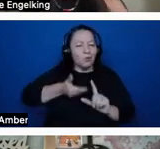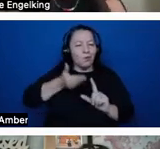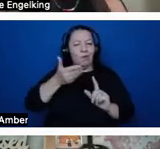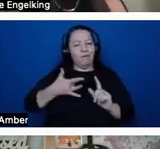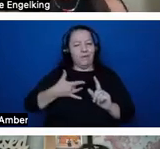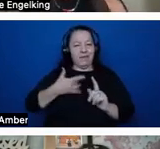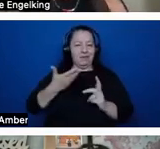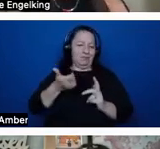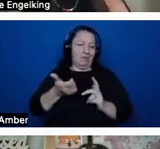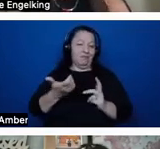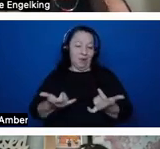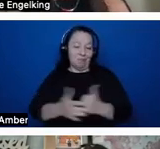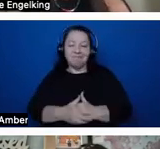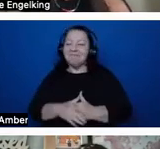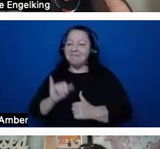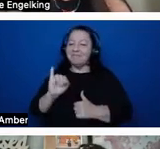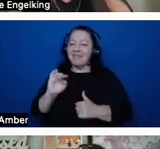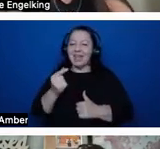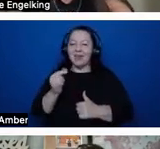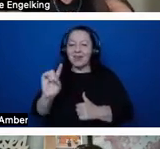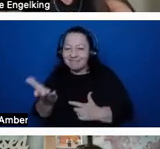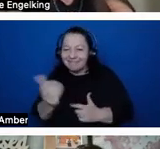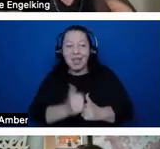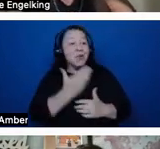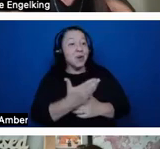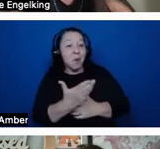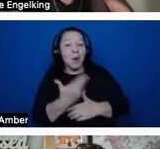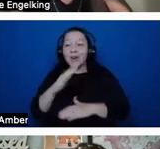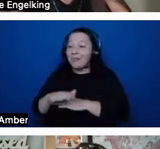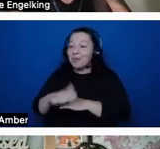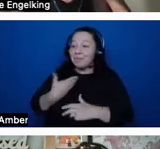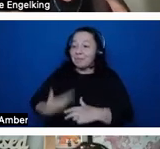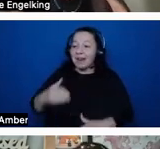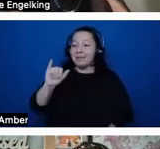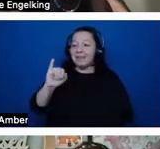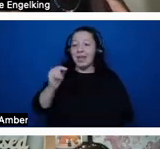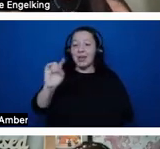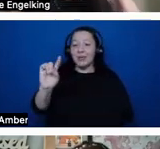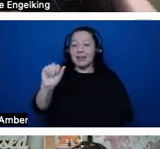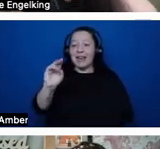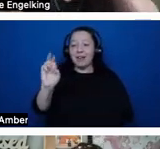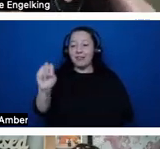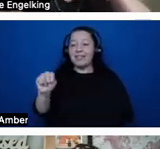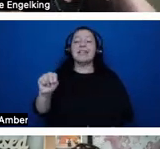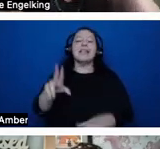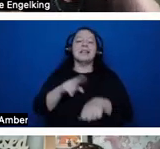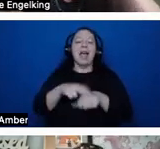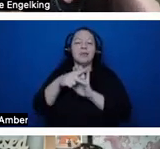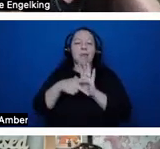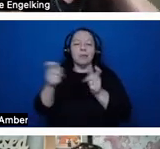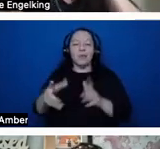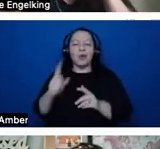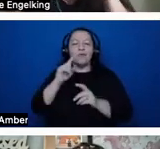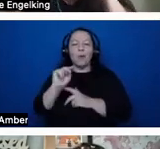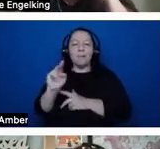Good morning, good afternoon. I am Ingrid Anderson. I'm the National Policy Director for the